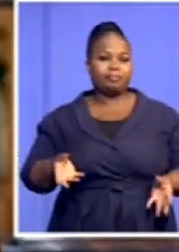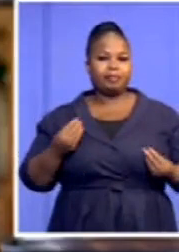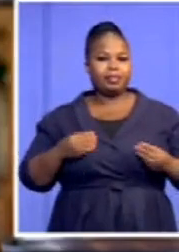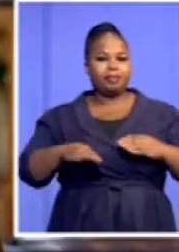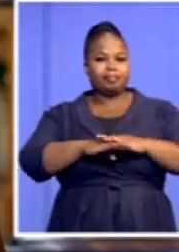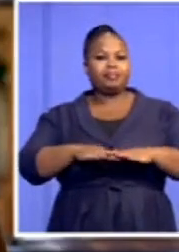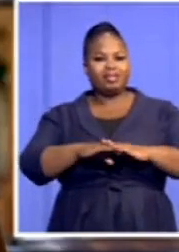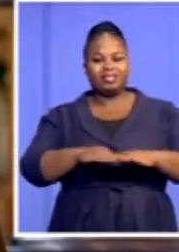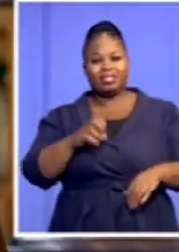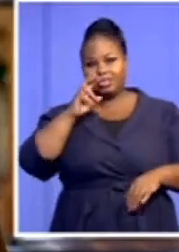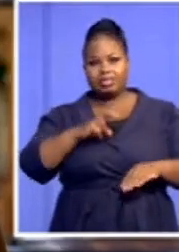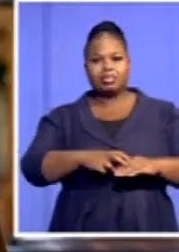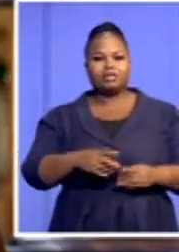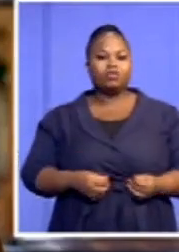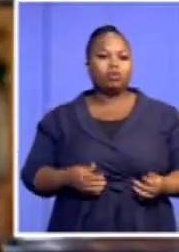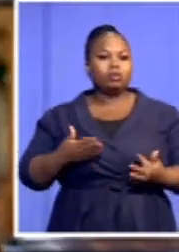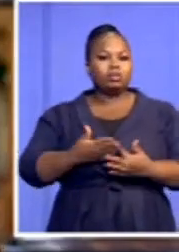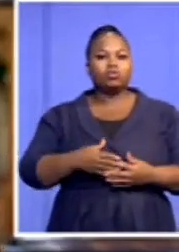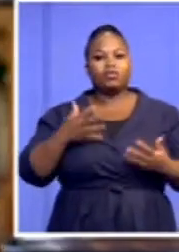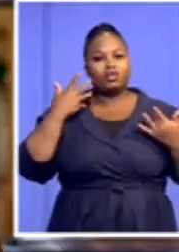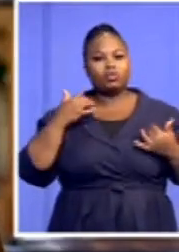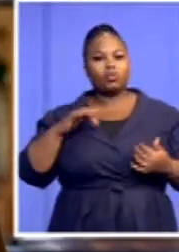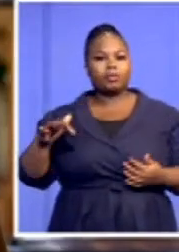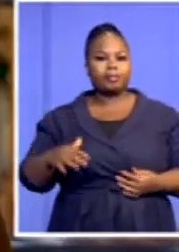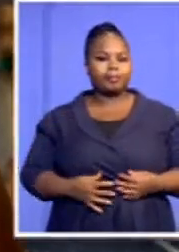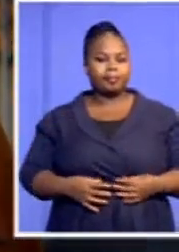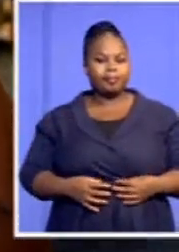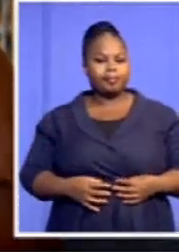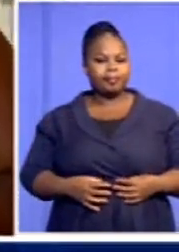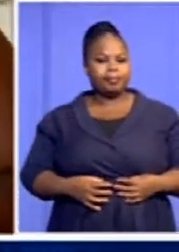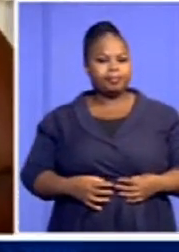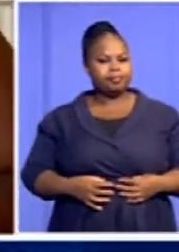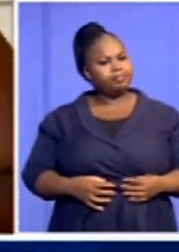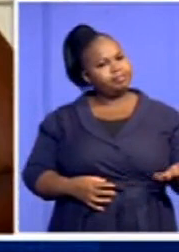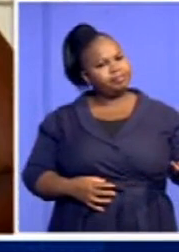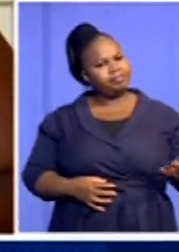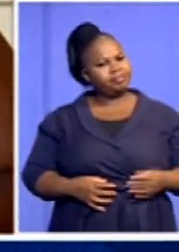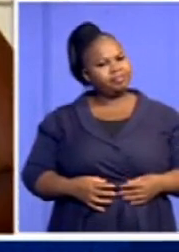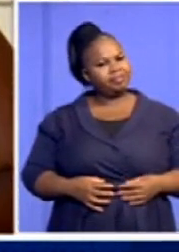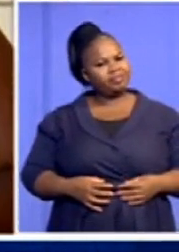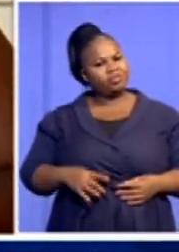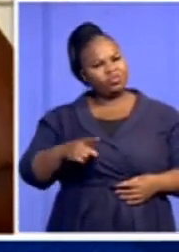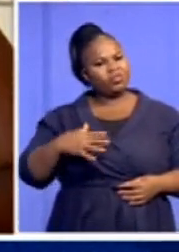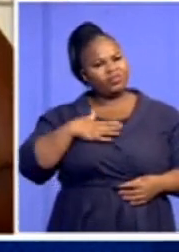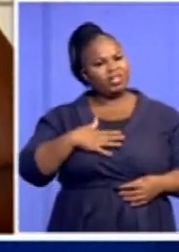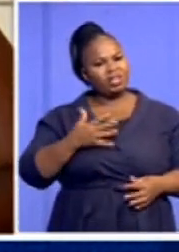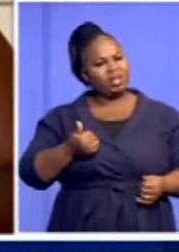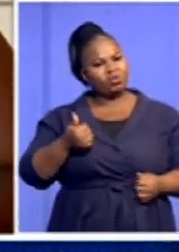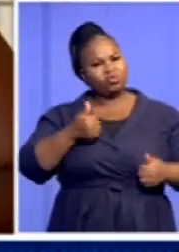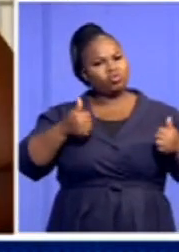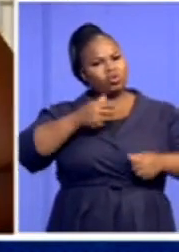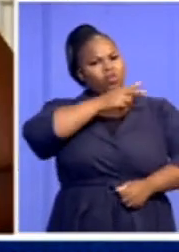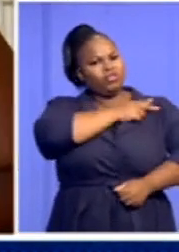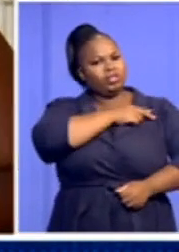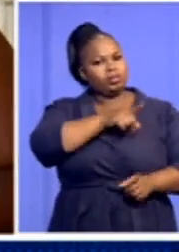fresh water. Desiree. Nozintombi, are we getting a sense that officials, including the municipality, are